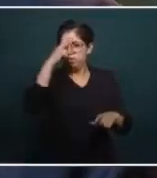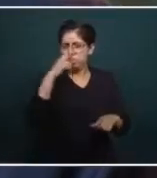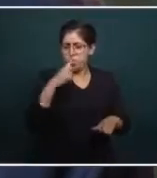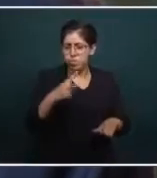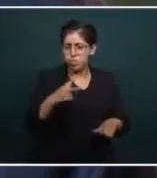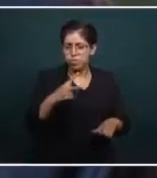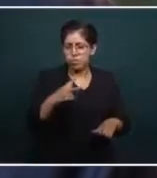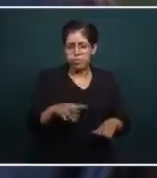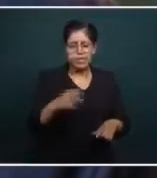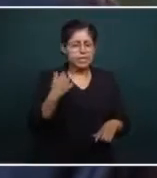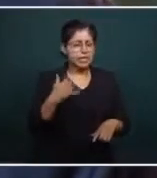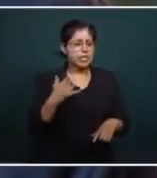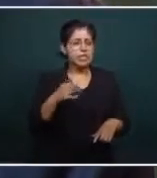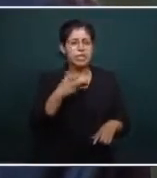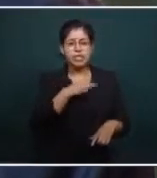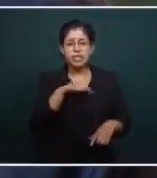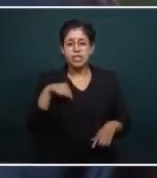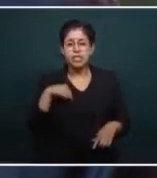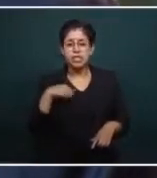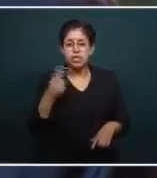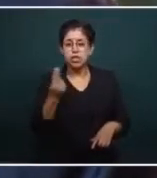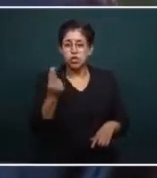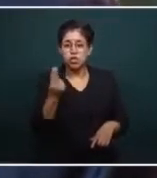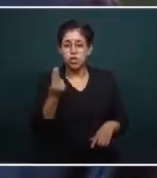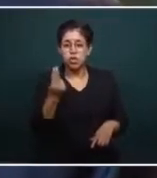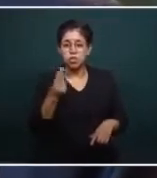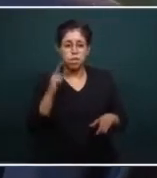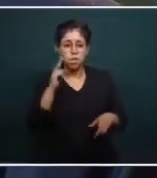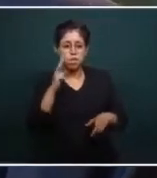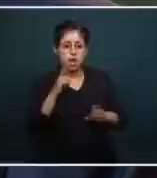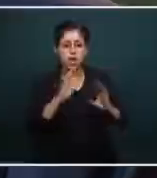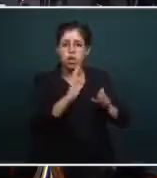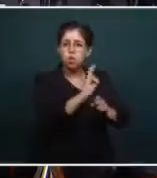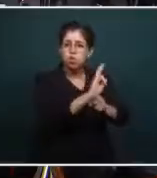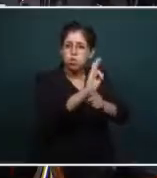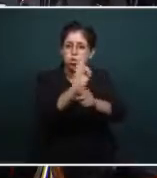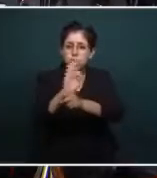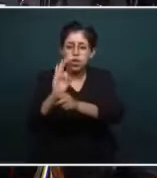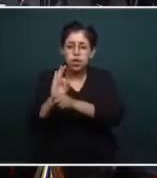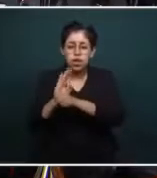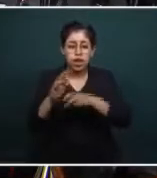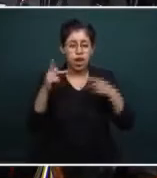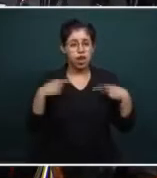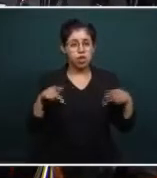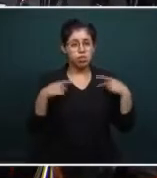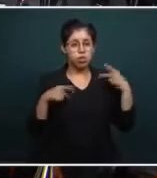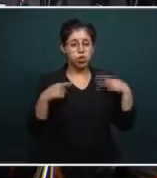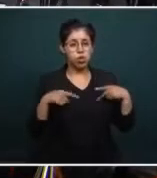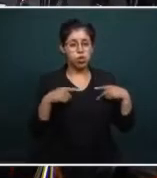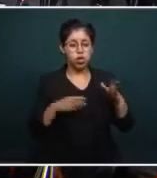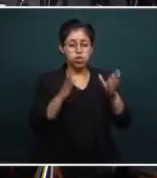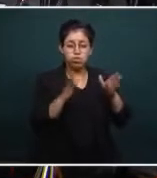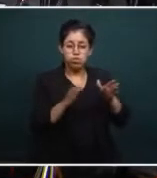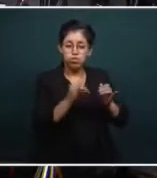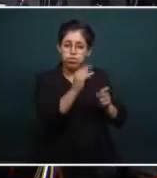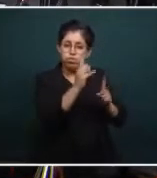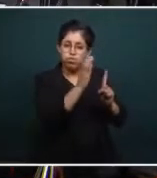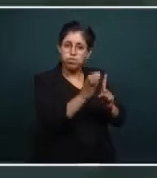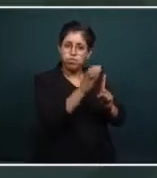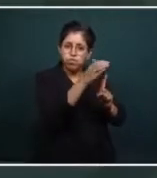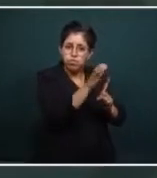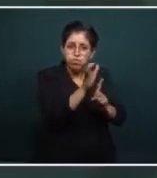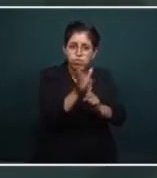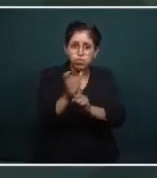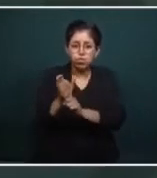finds itself, is public security, protection for the citizens. Ahora ya So se now puede